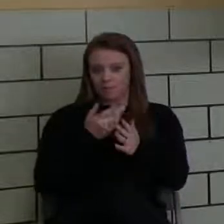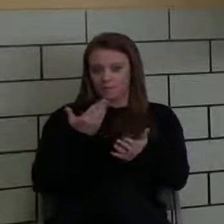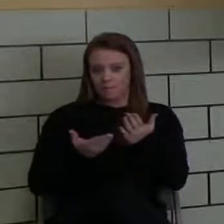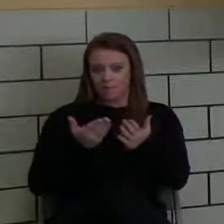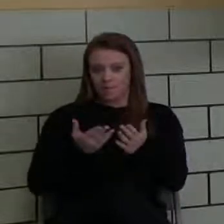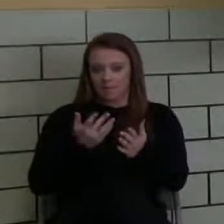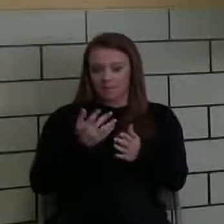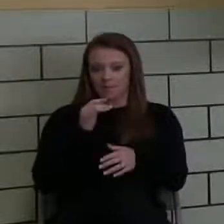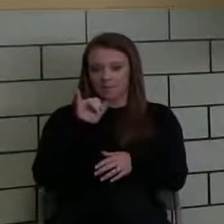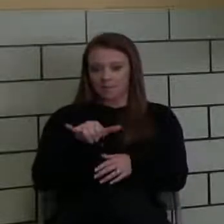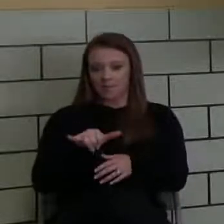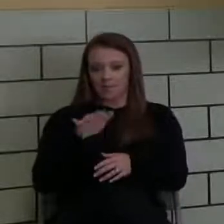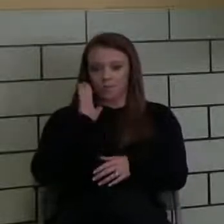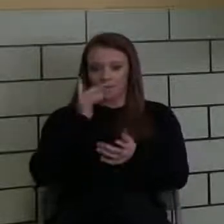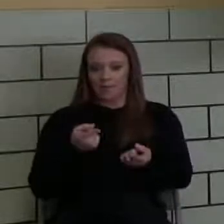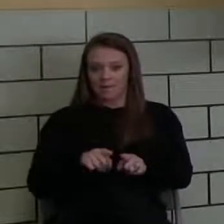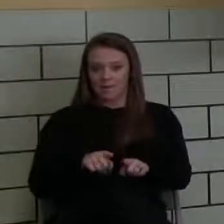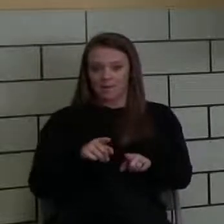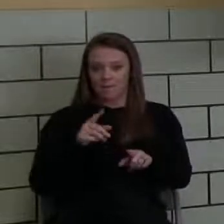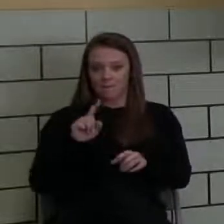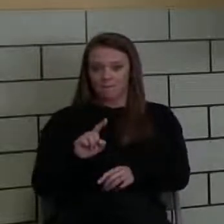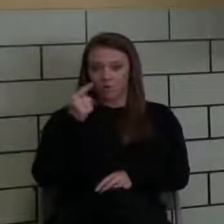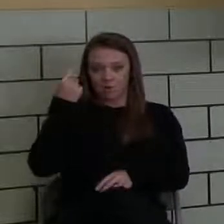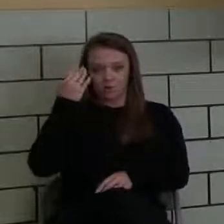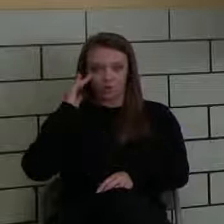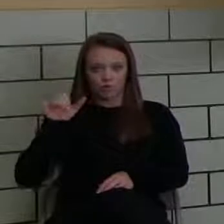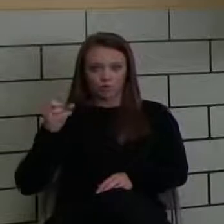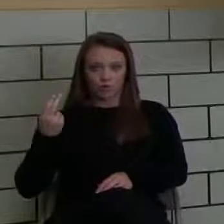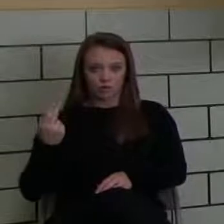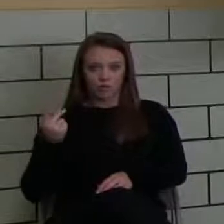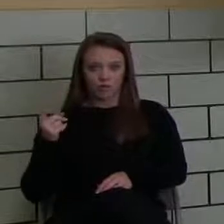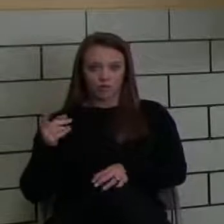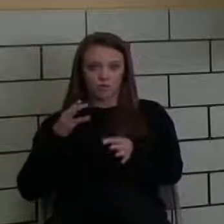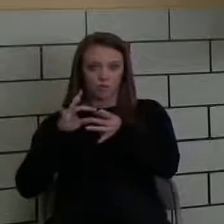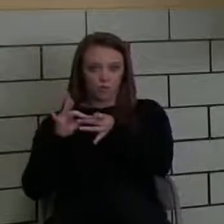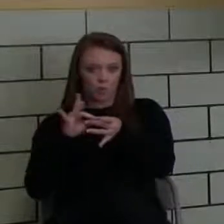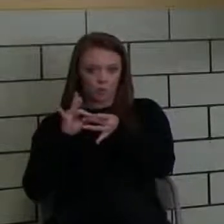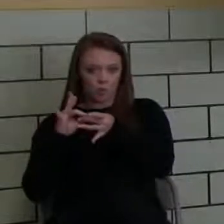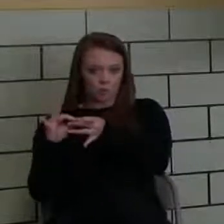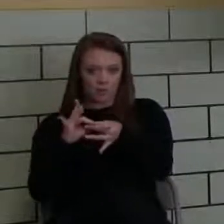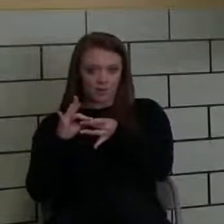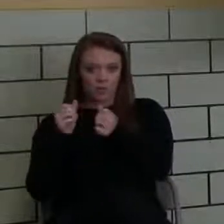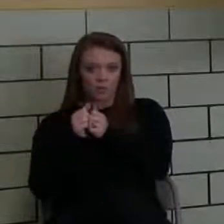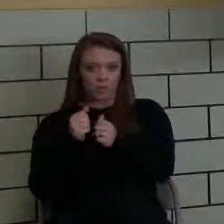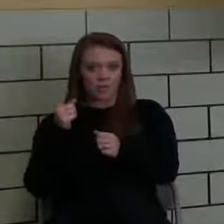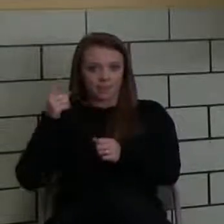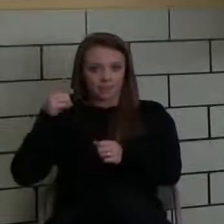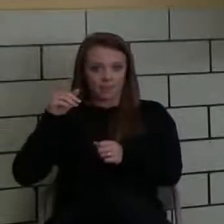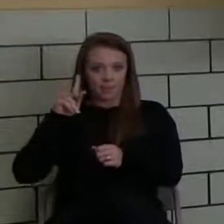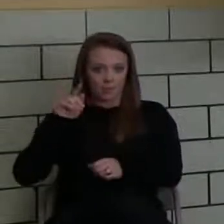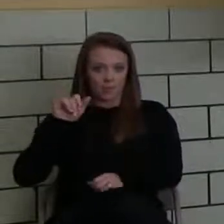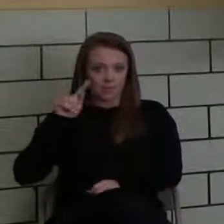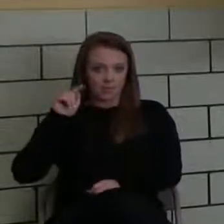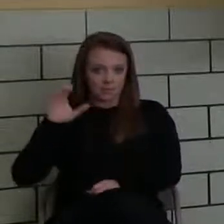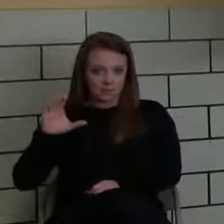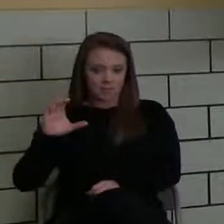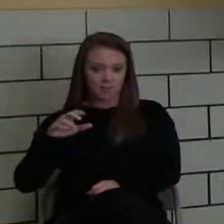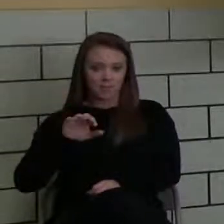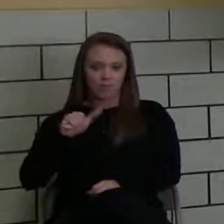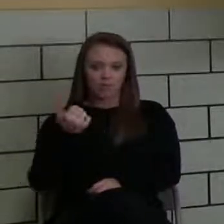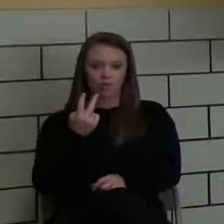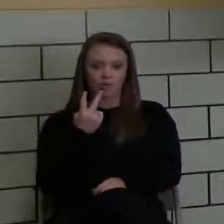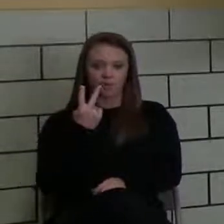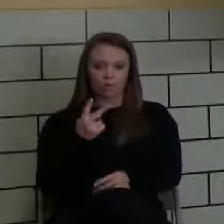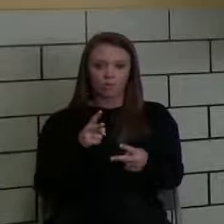work. I know Josh has been coordinating with them and may be able to provide some more details on that. But the other 2 at 2nd and